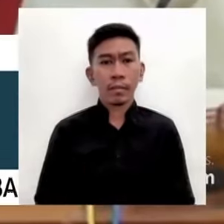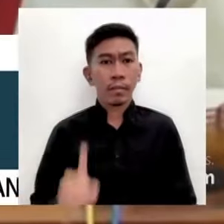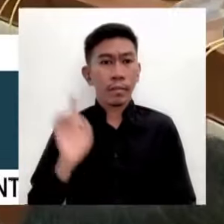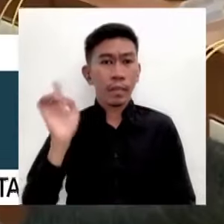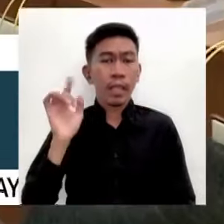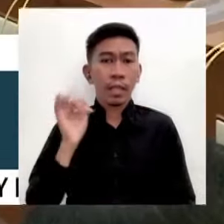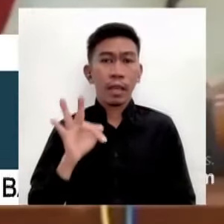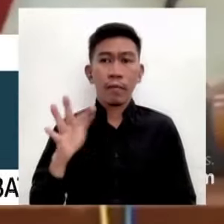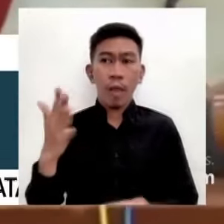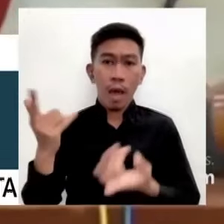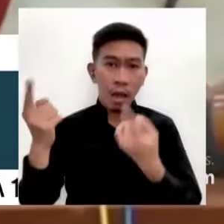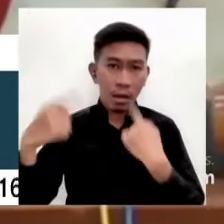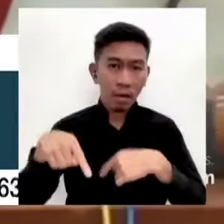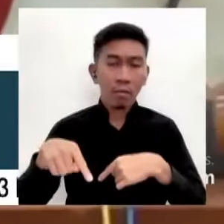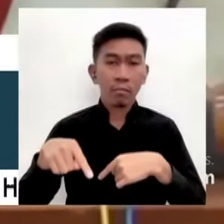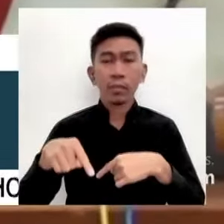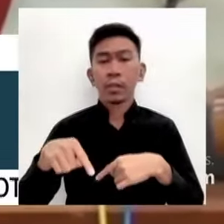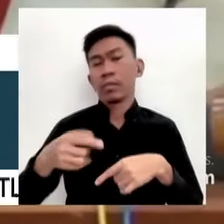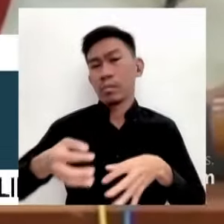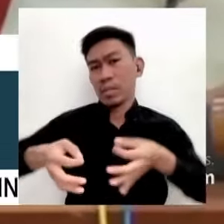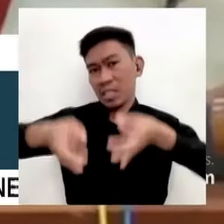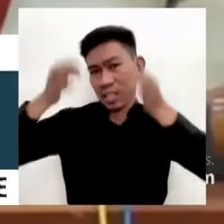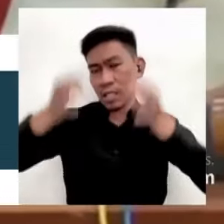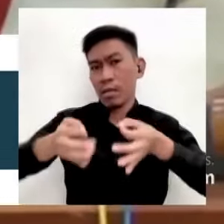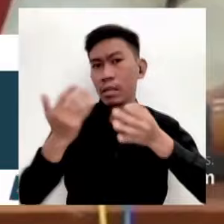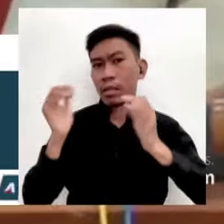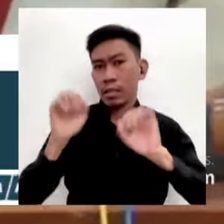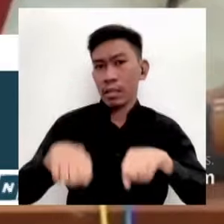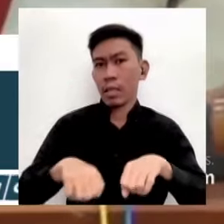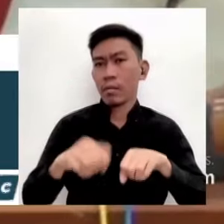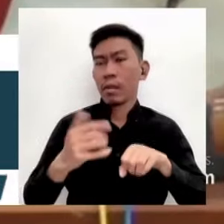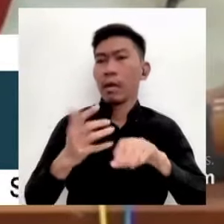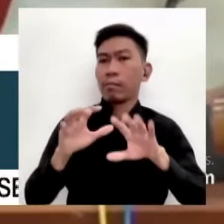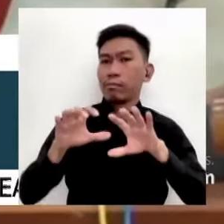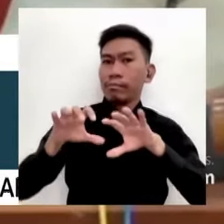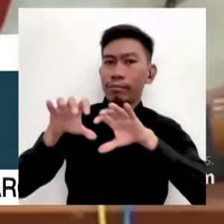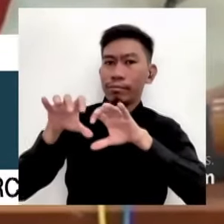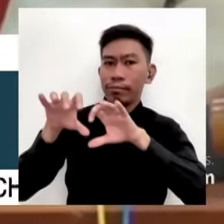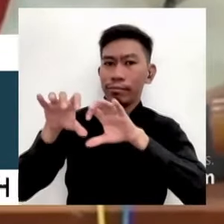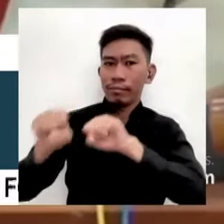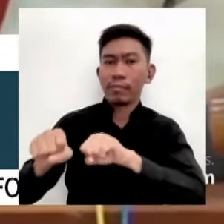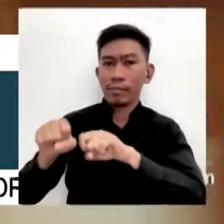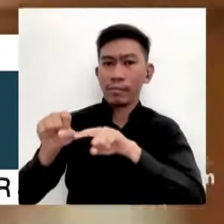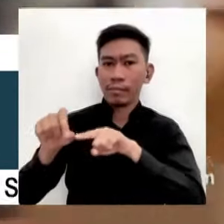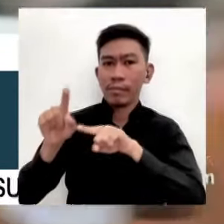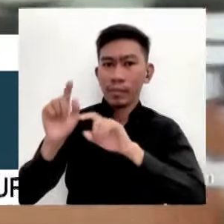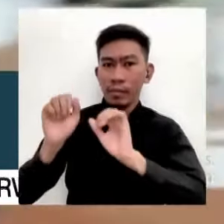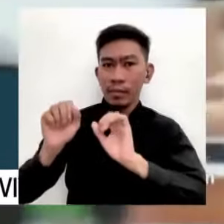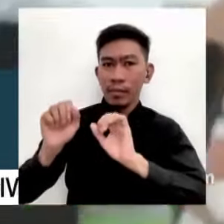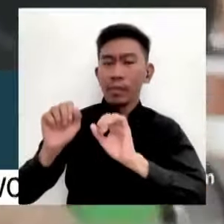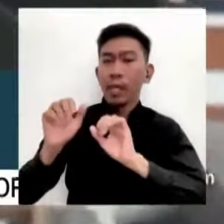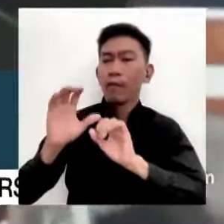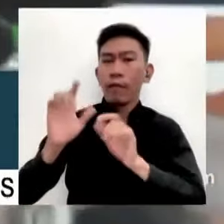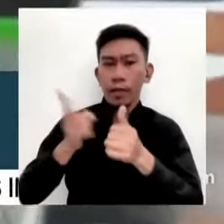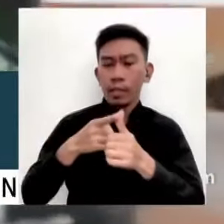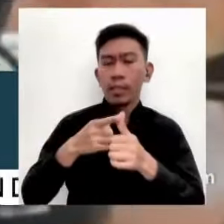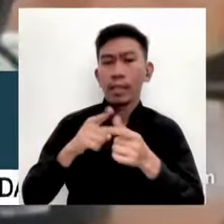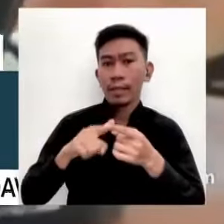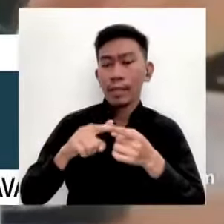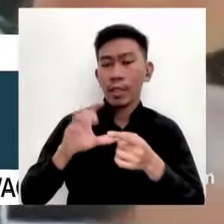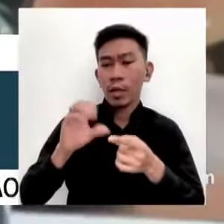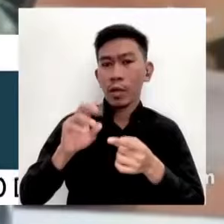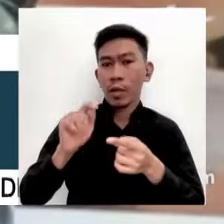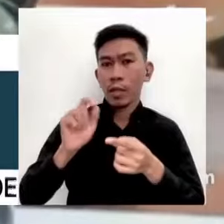to move for a contempt order, and after he will not, hindi pa rin siya sisipot, eh, yun na yung warrant. Pastor Apollo Kibuloy is the